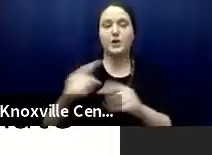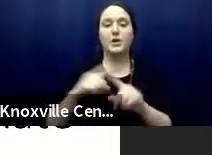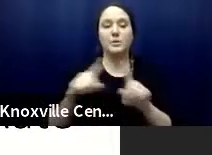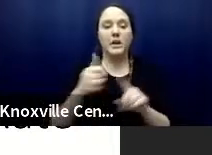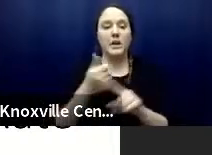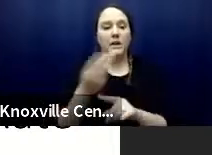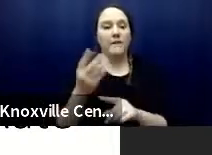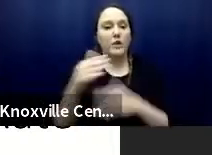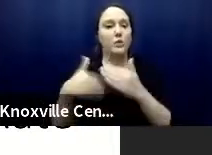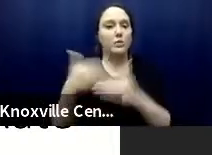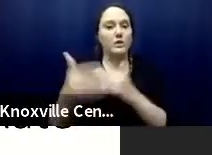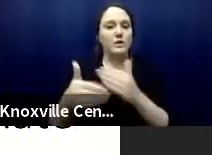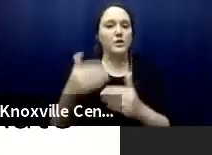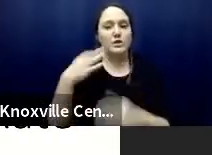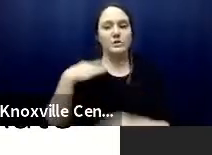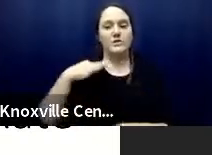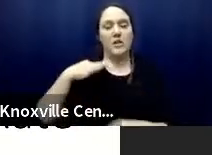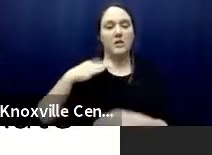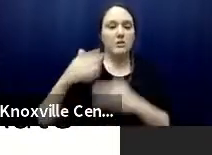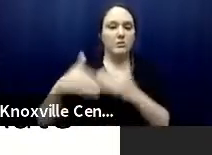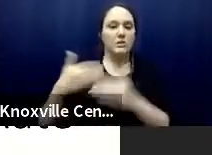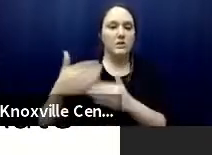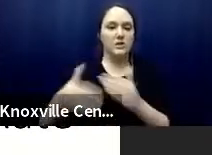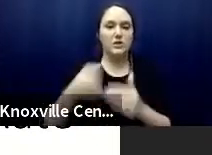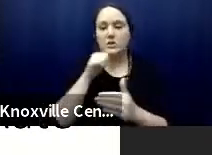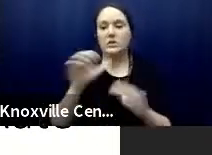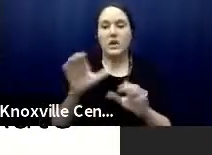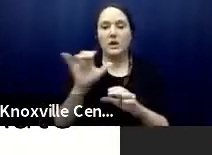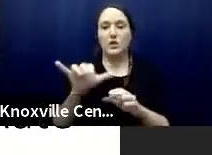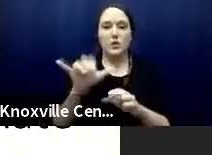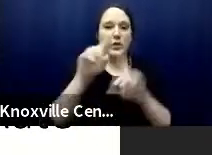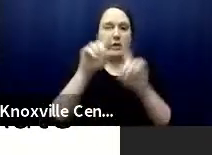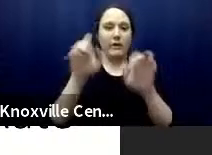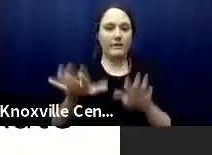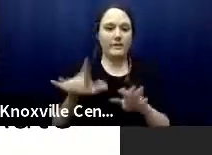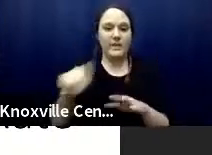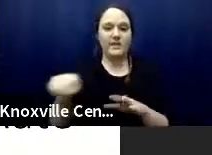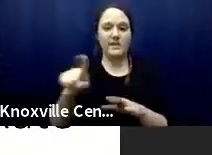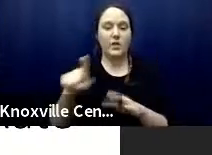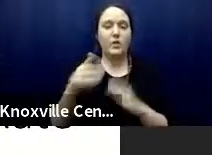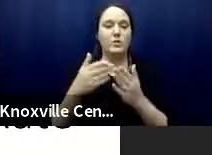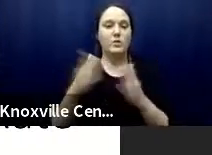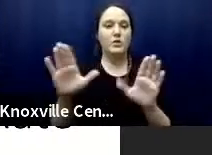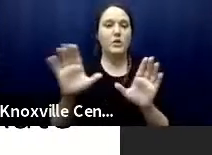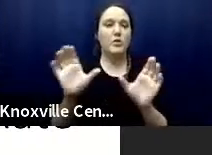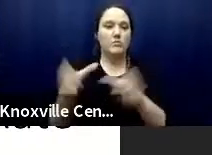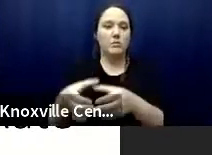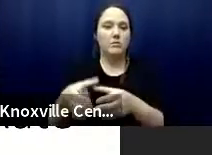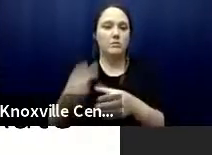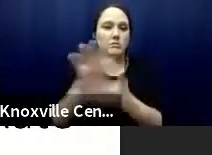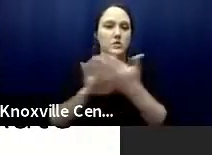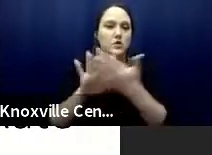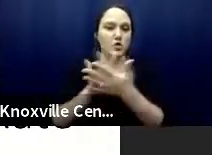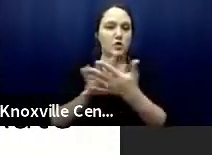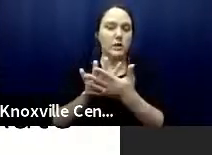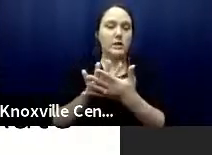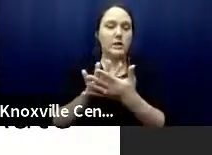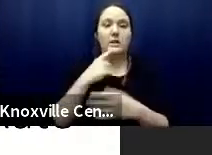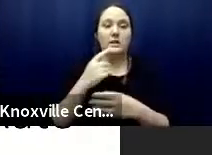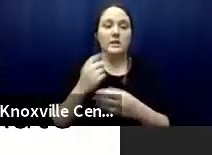procedures that are elective that don't get those tests, and those almost serve as a general population screen. And so the volume